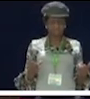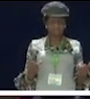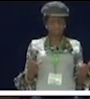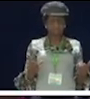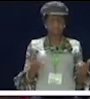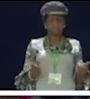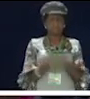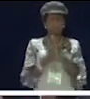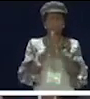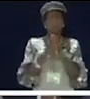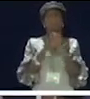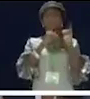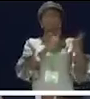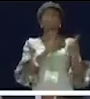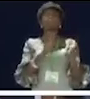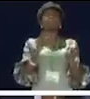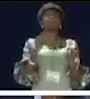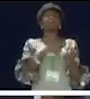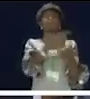answer this, your children.